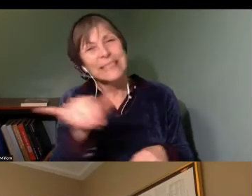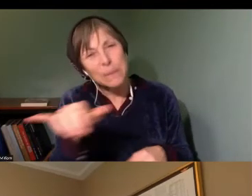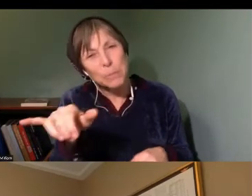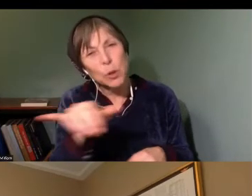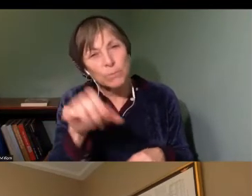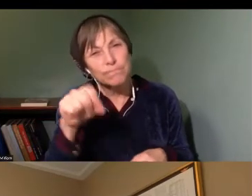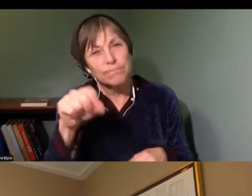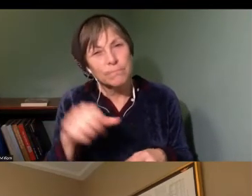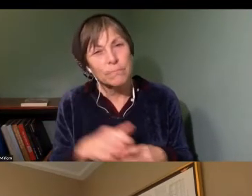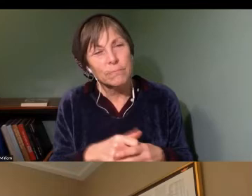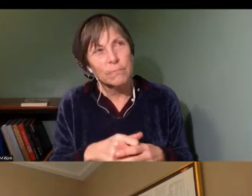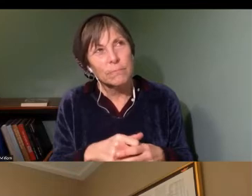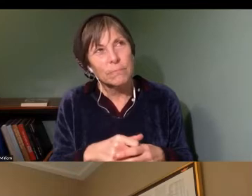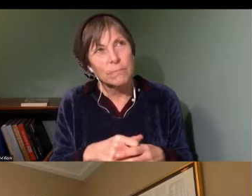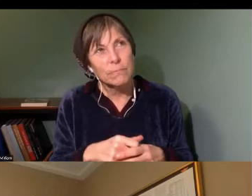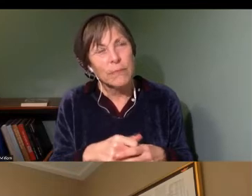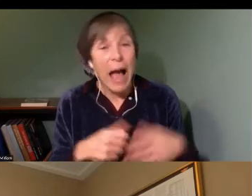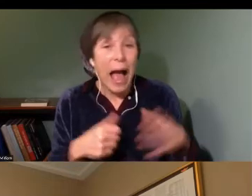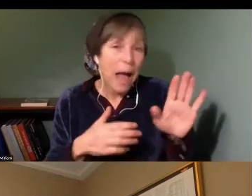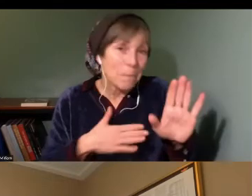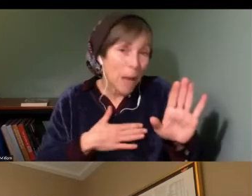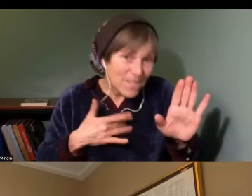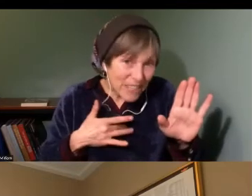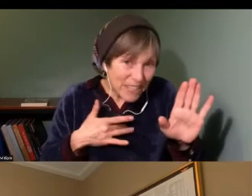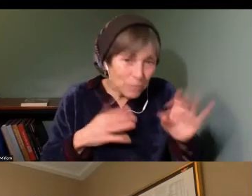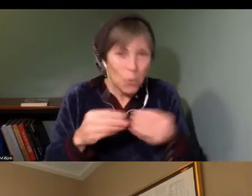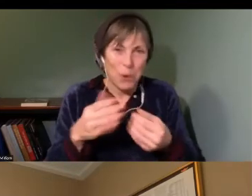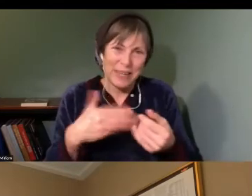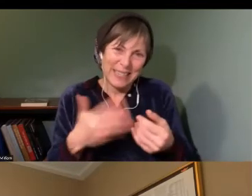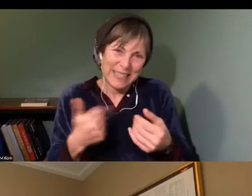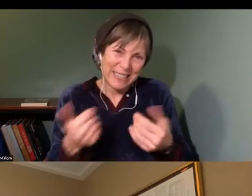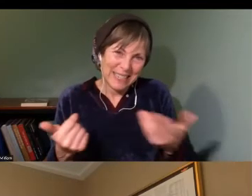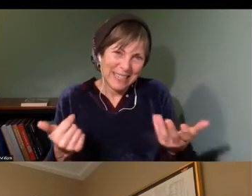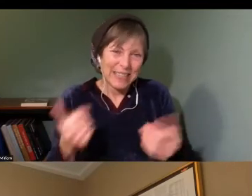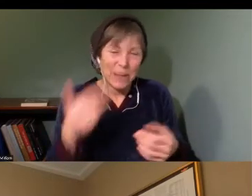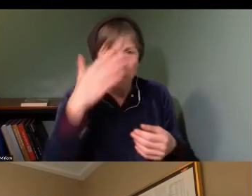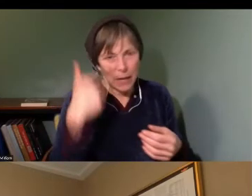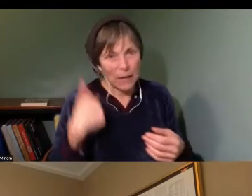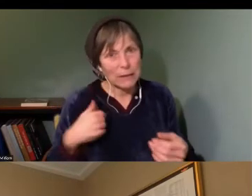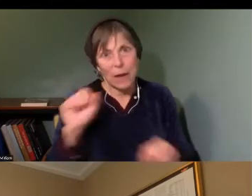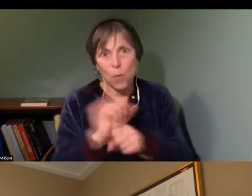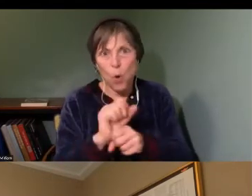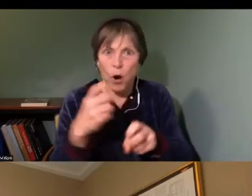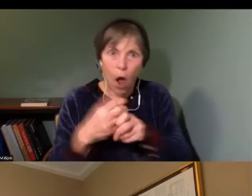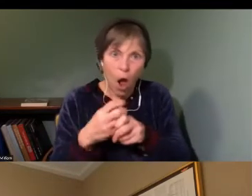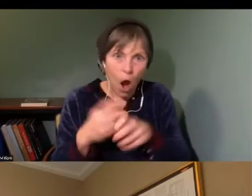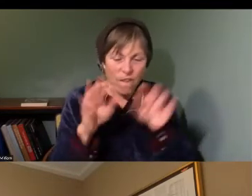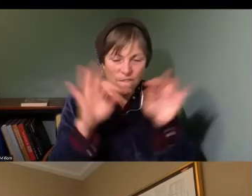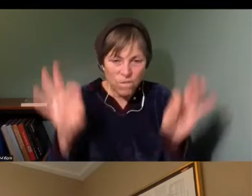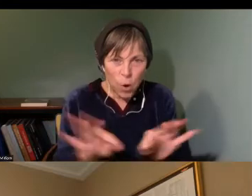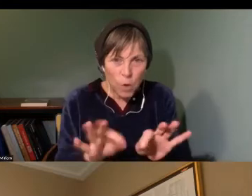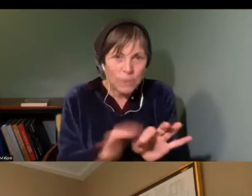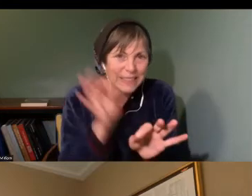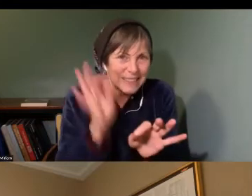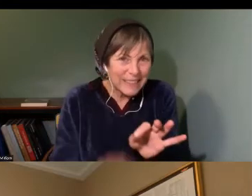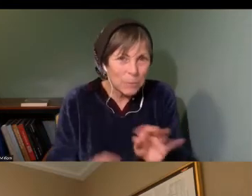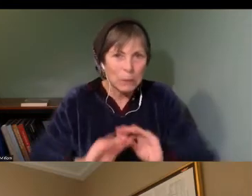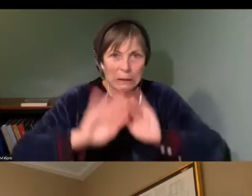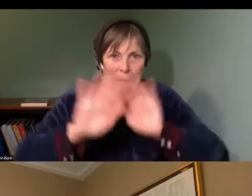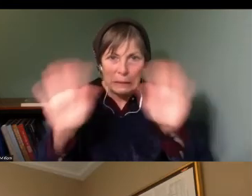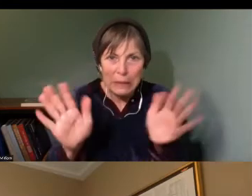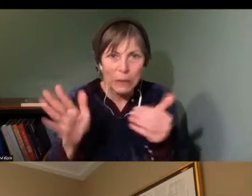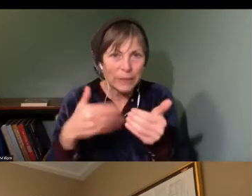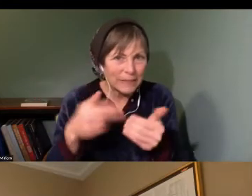like to think it's a little bit easier to use um because again we've worked hard to make our forms you know as clear and easy to use as